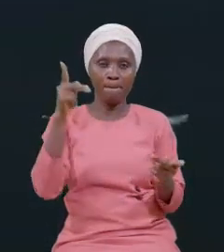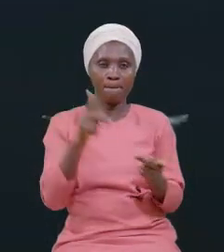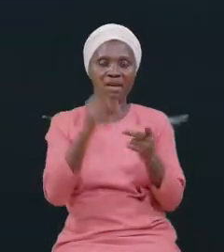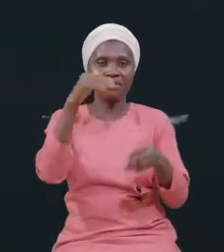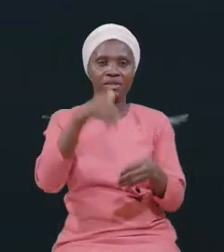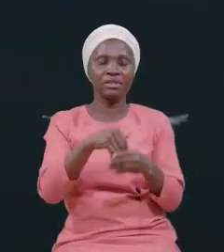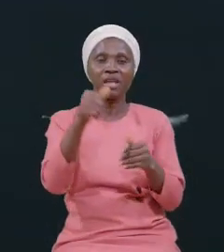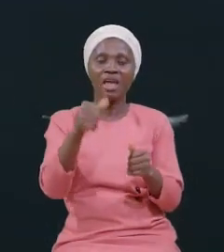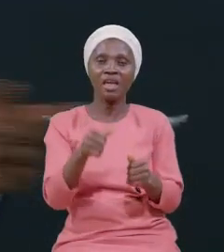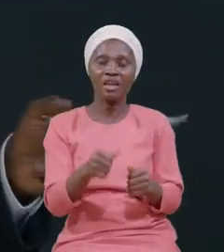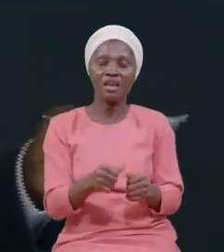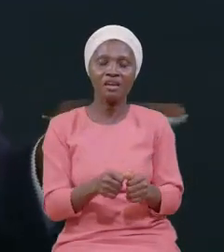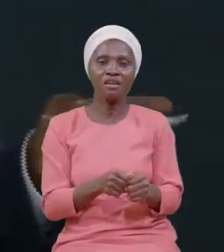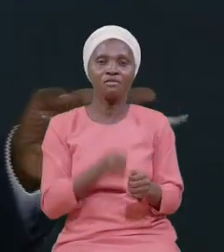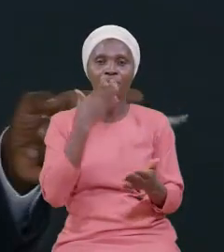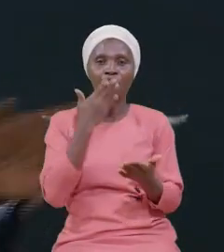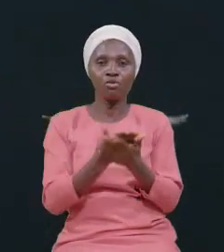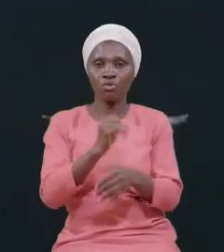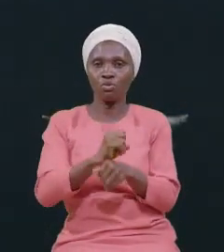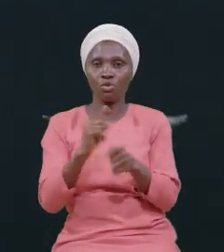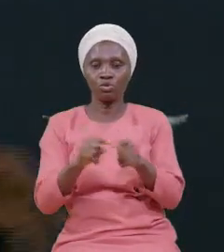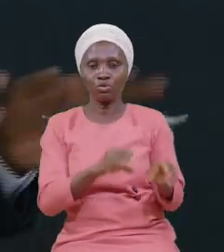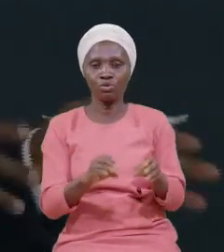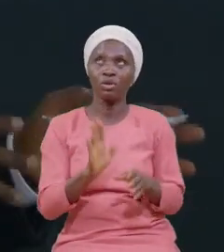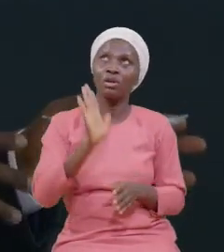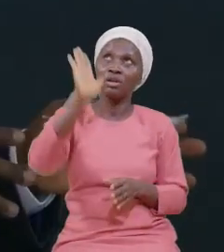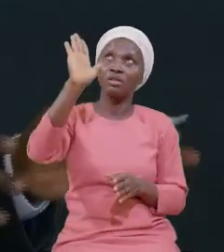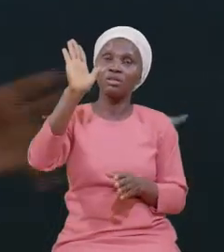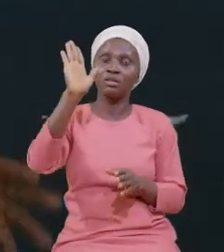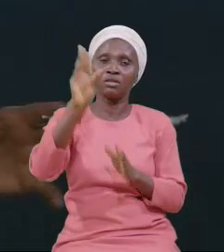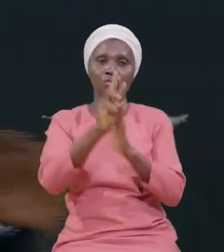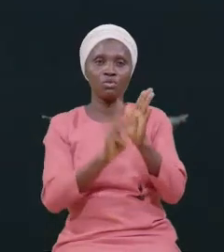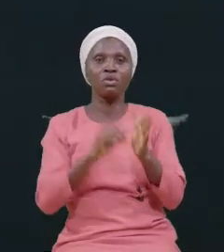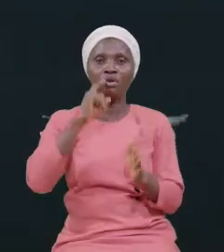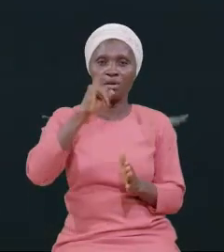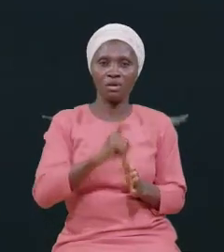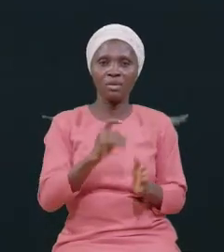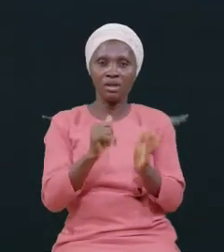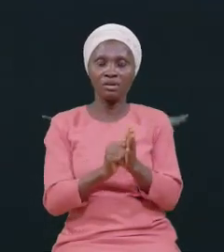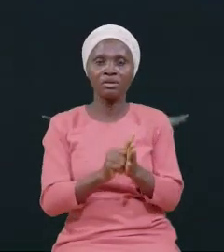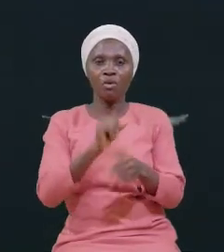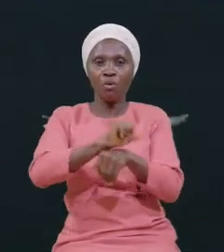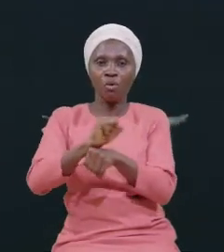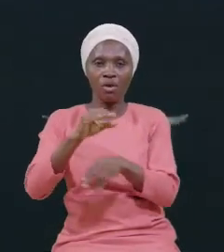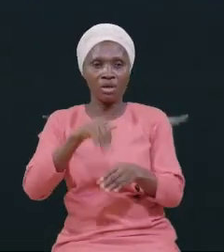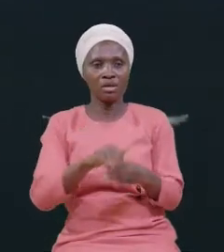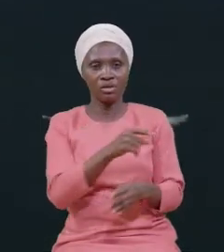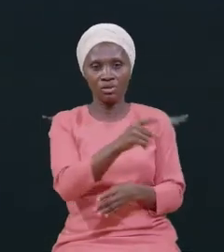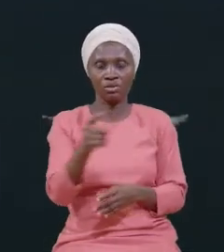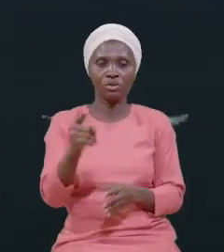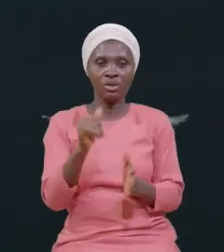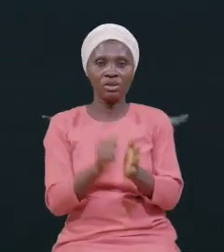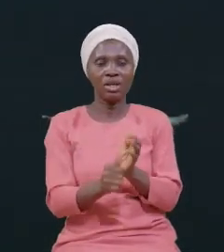do his will, working in you, that which is